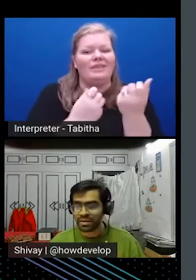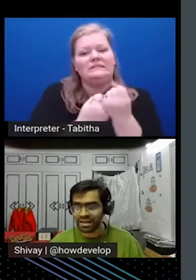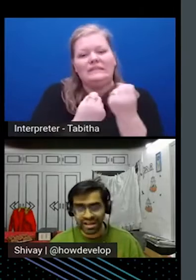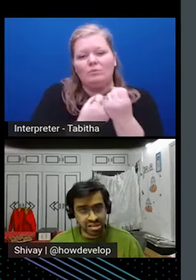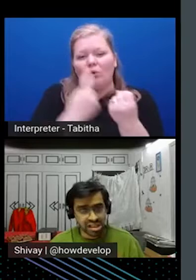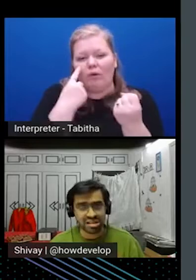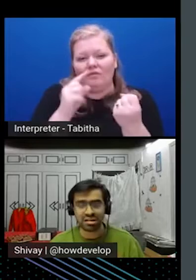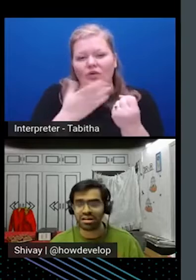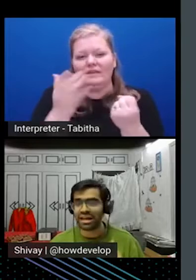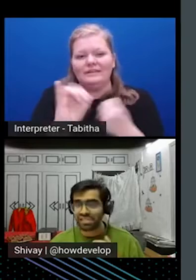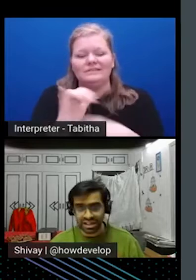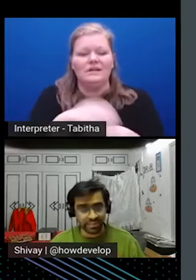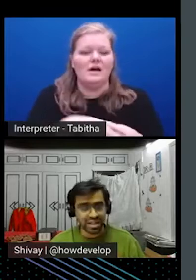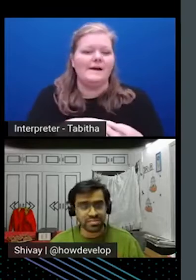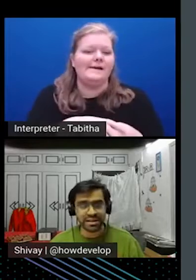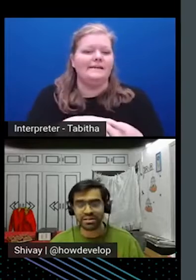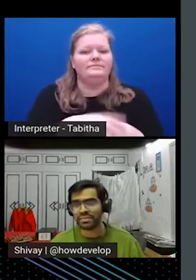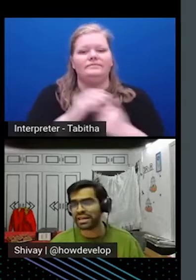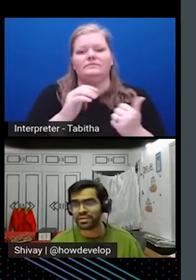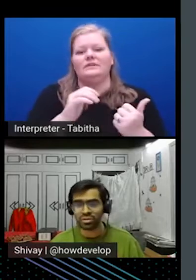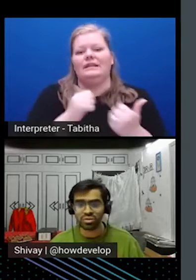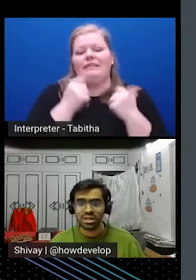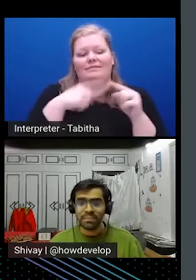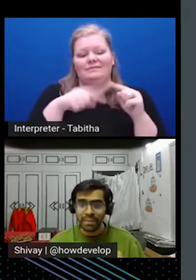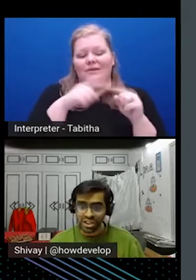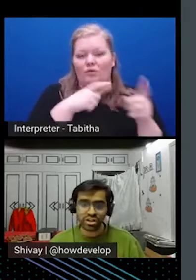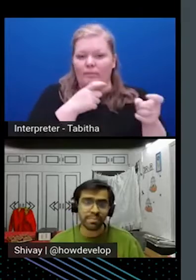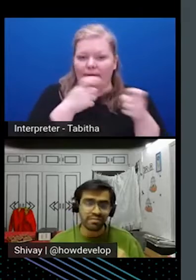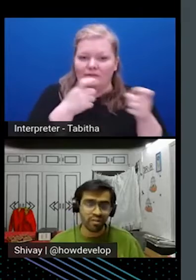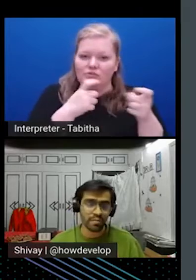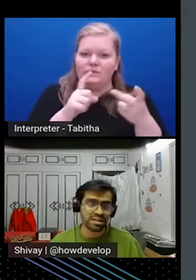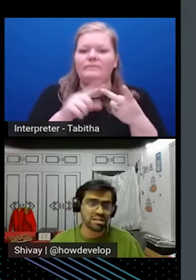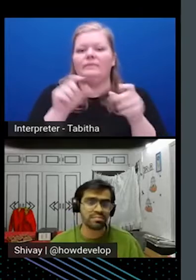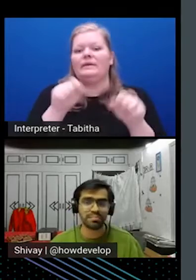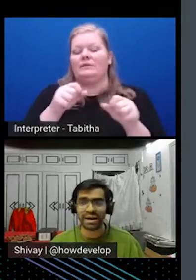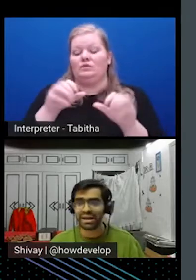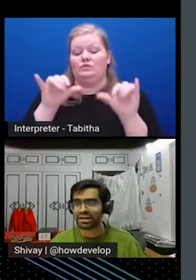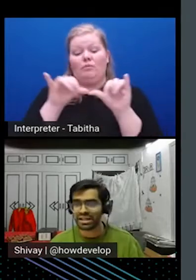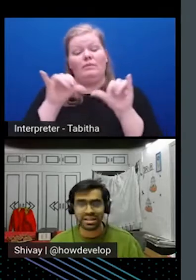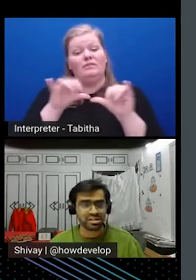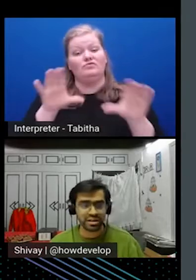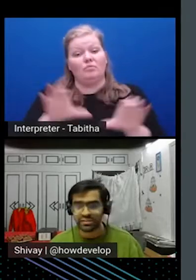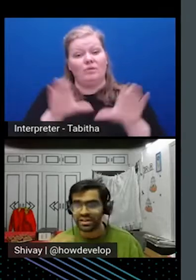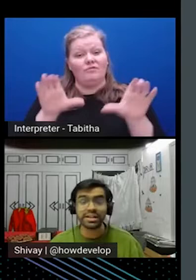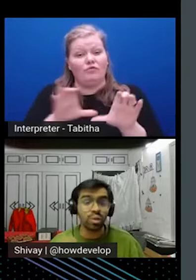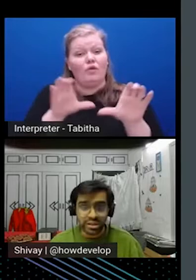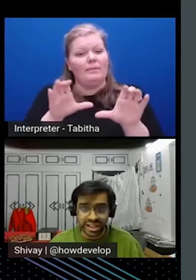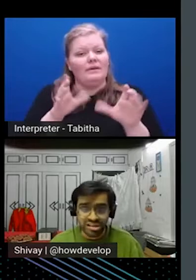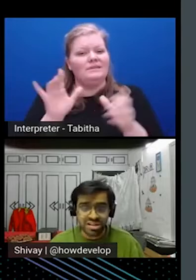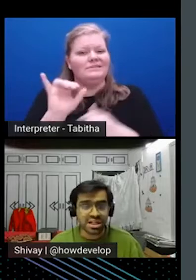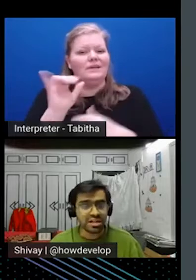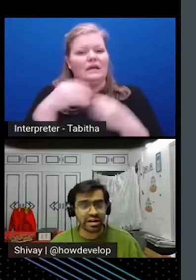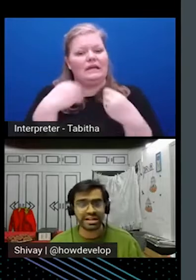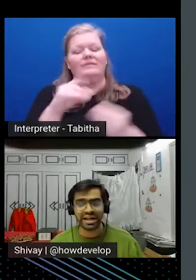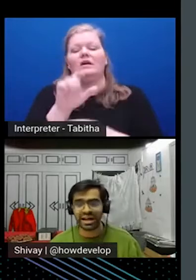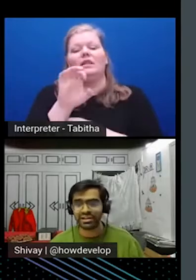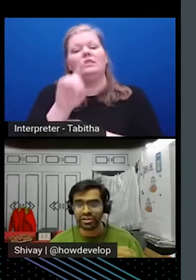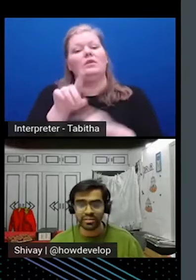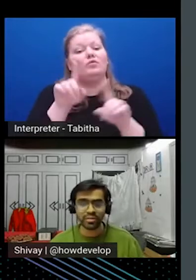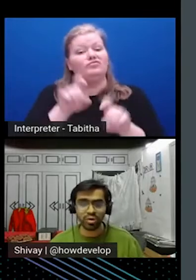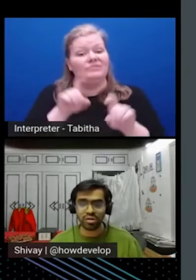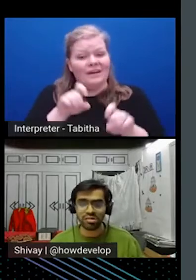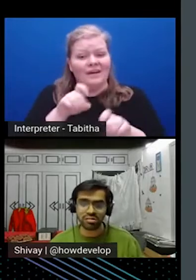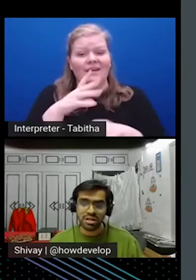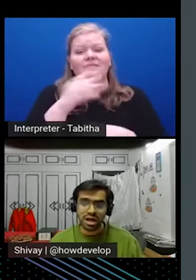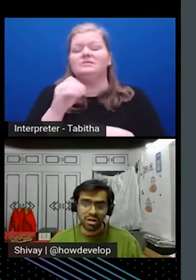things like such as lifecycle management, being able to measure the performance by let's say giving it a load test, right? And you're